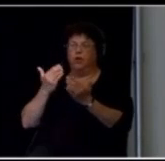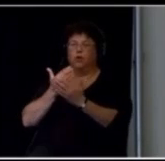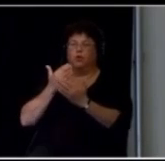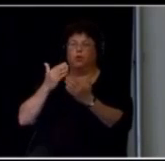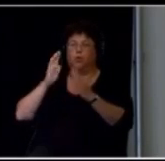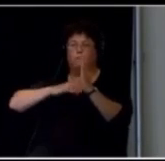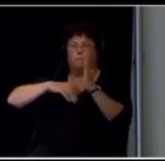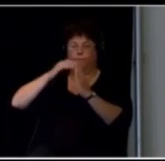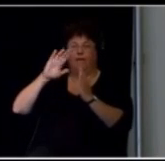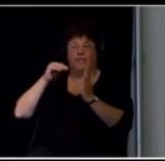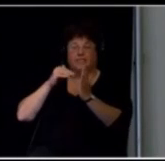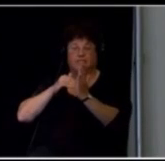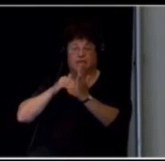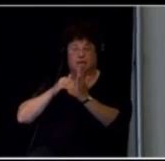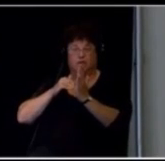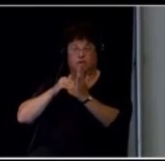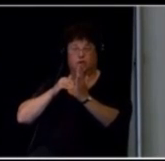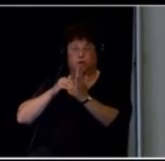set up to be able to do